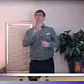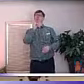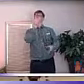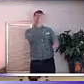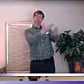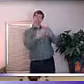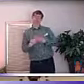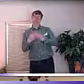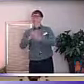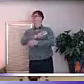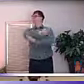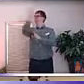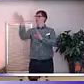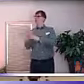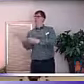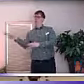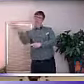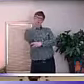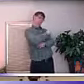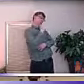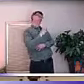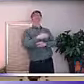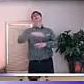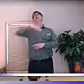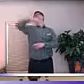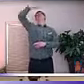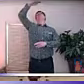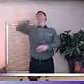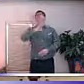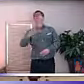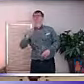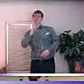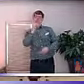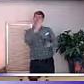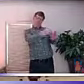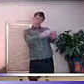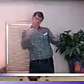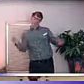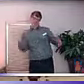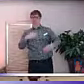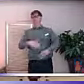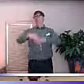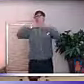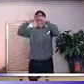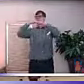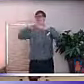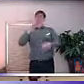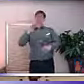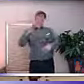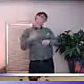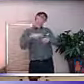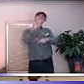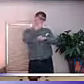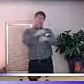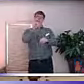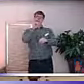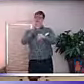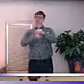us all that we need and more. And when we have taken our fill, then we exhale